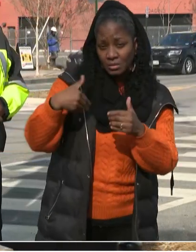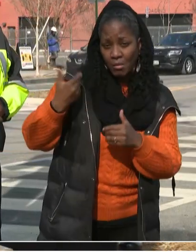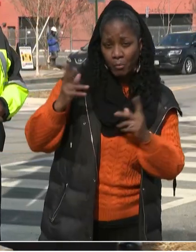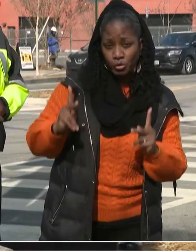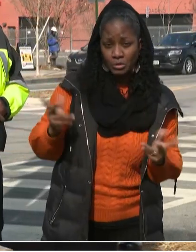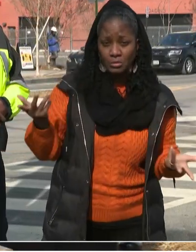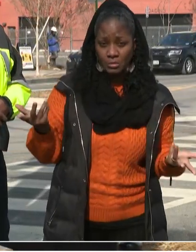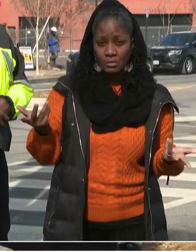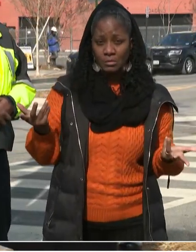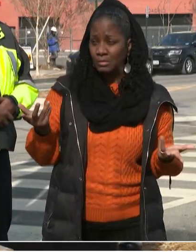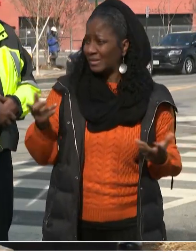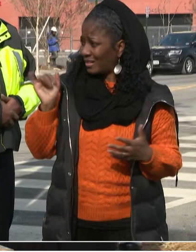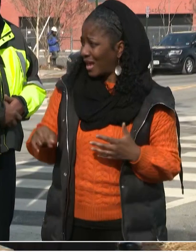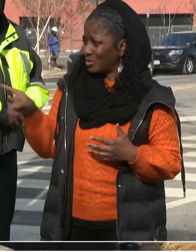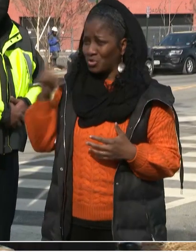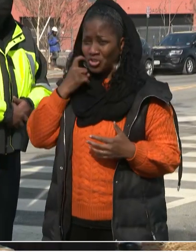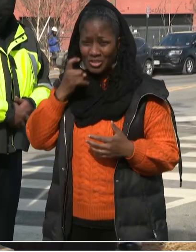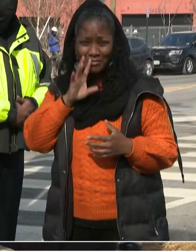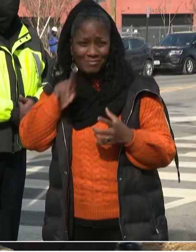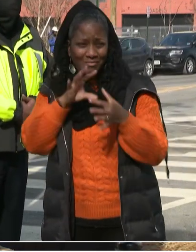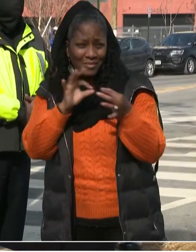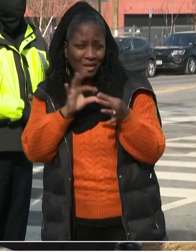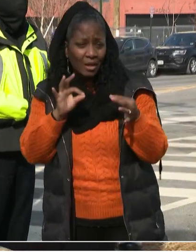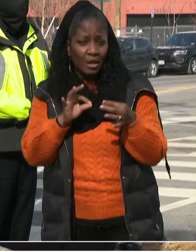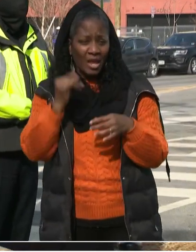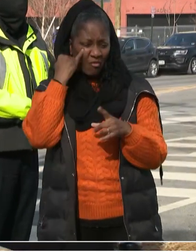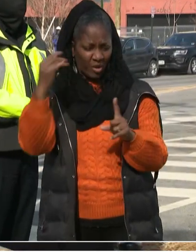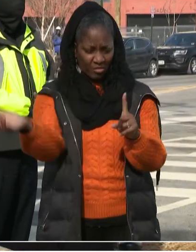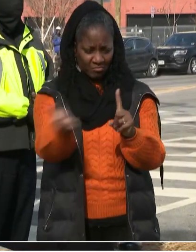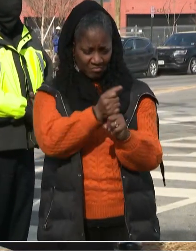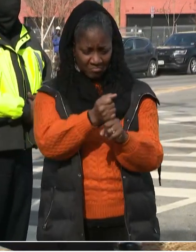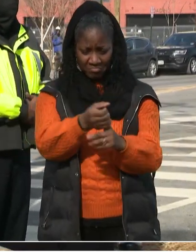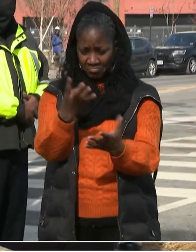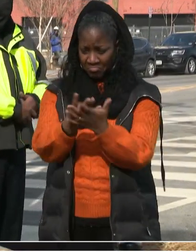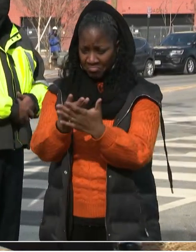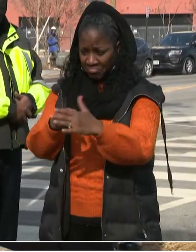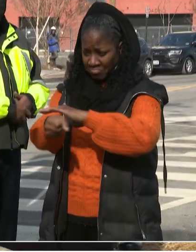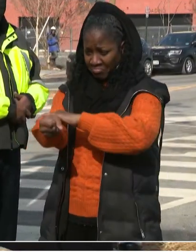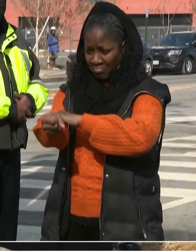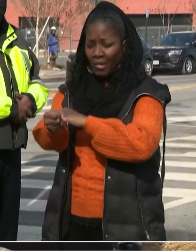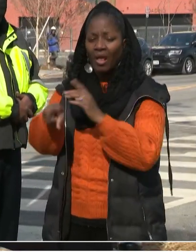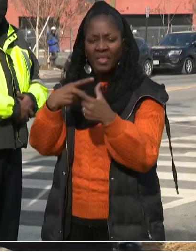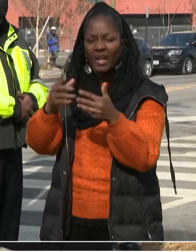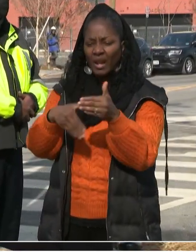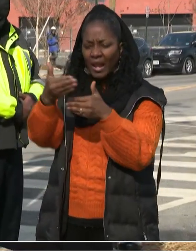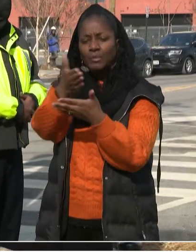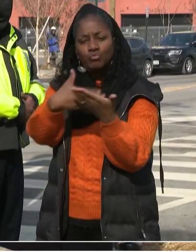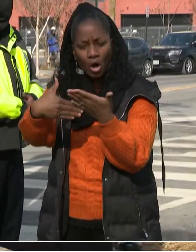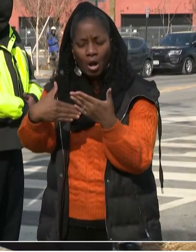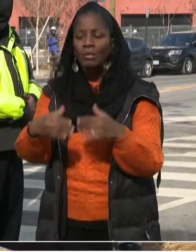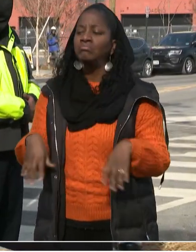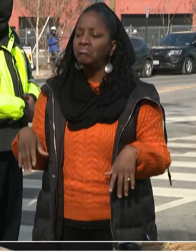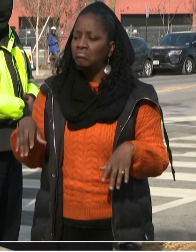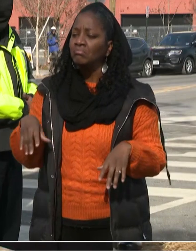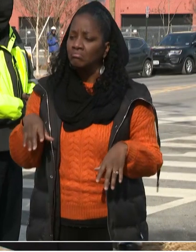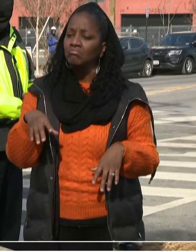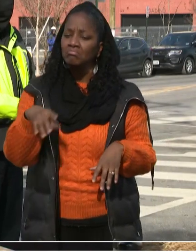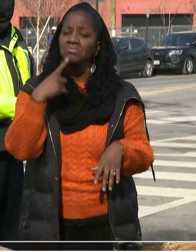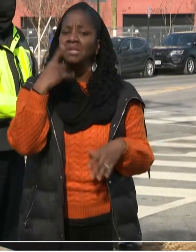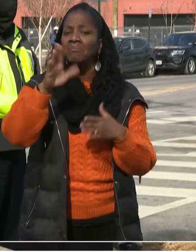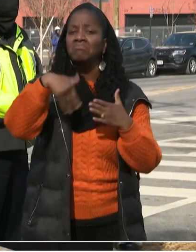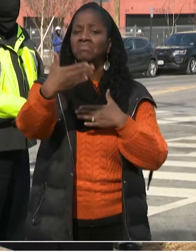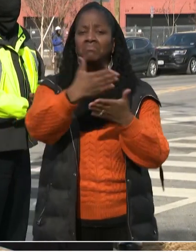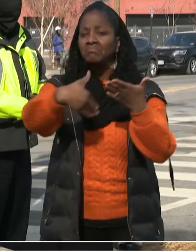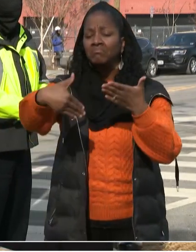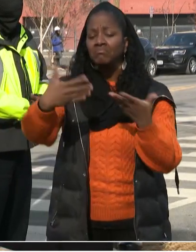part of what the chief is talking about, right? I mean, we lock them up, and it goes to the next phase. And they say, okay, next phase, what are we